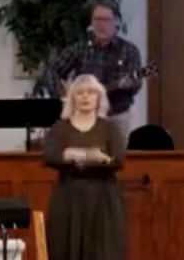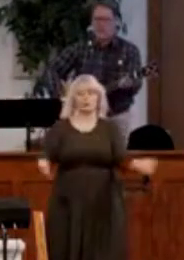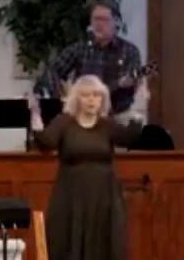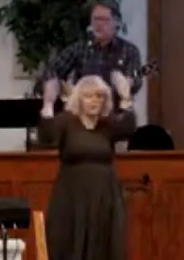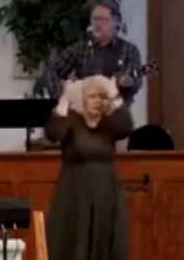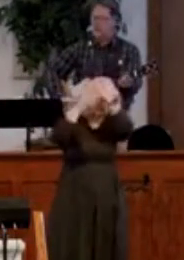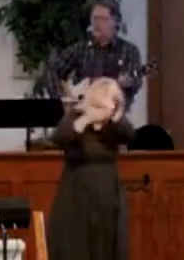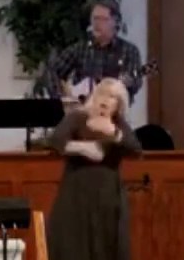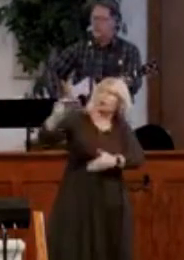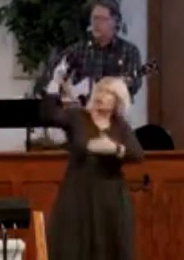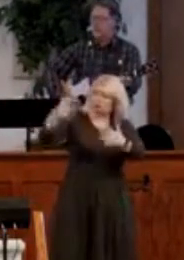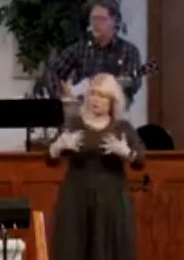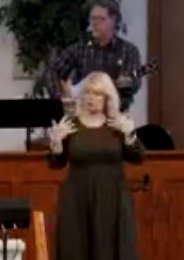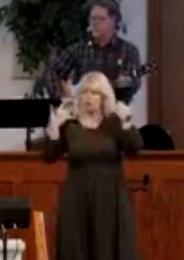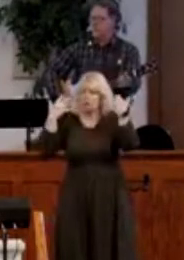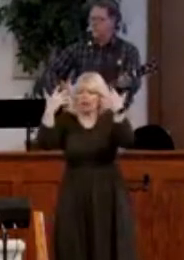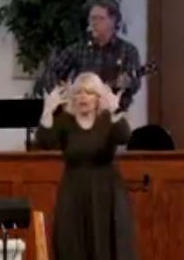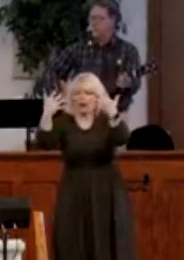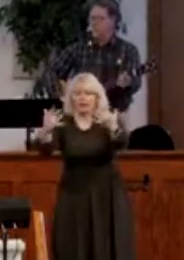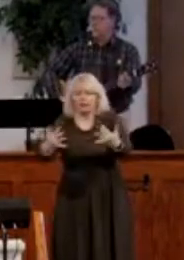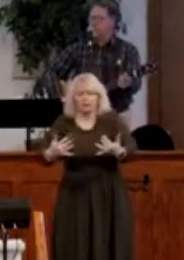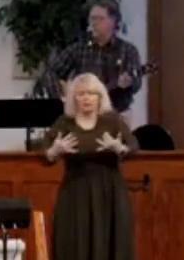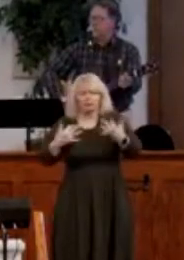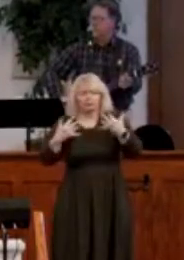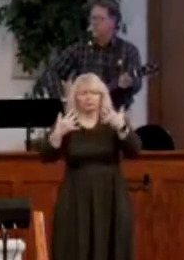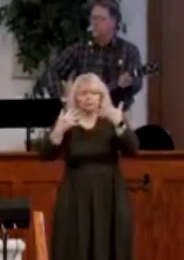you. Into the darkness you shine,